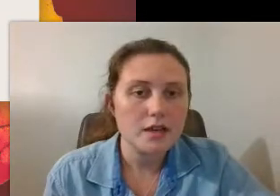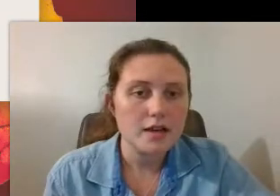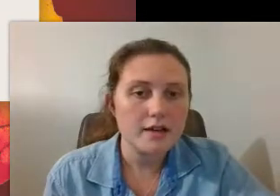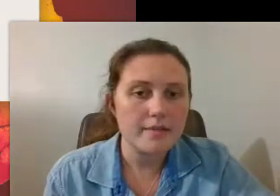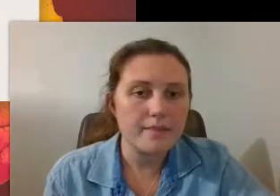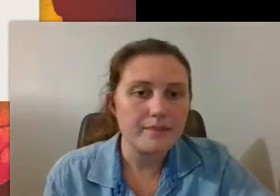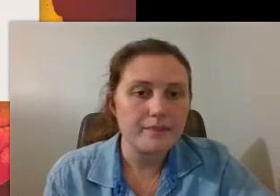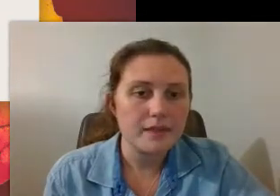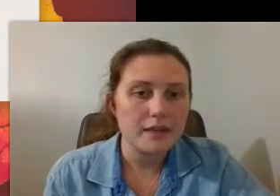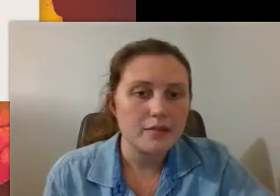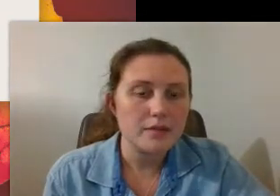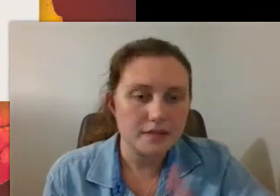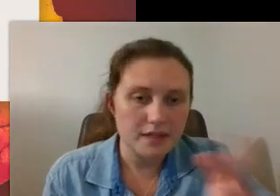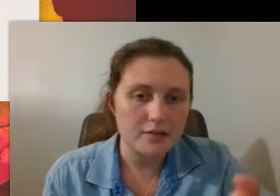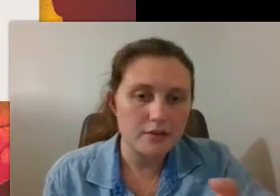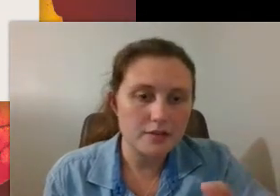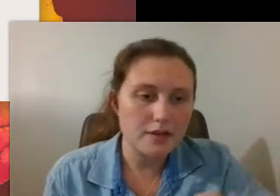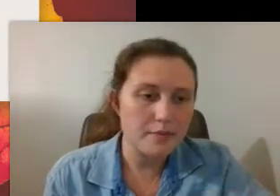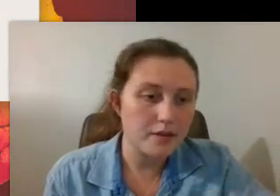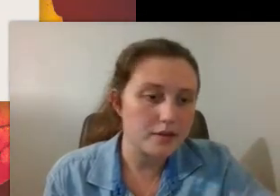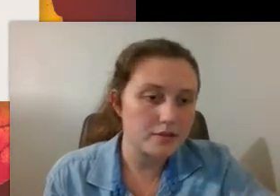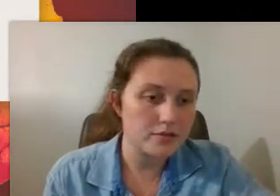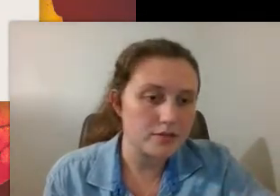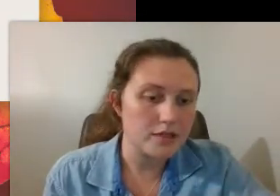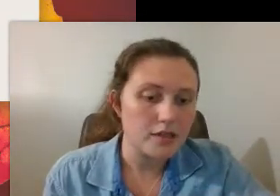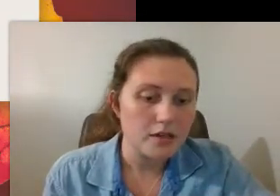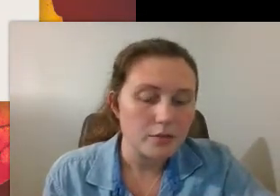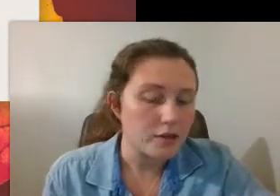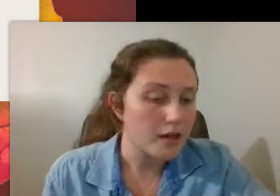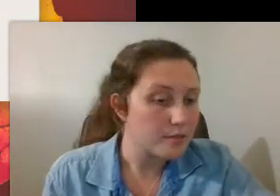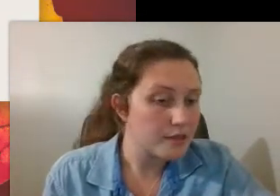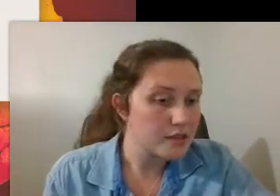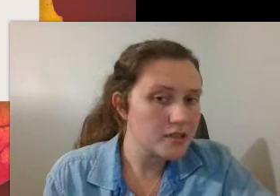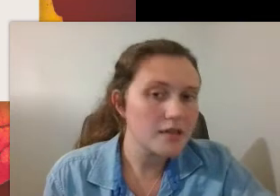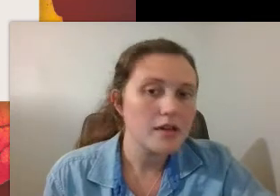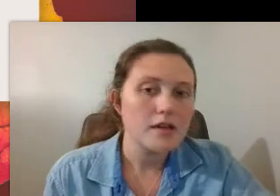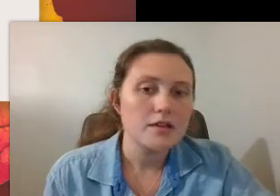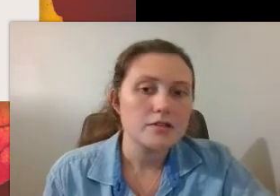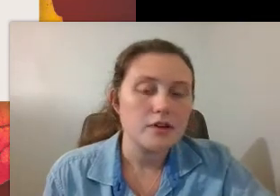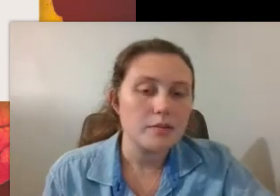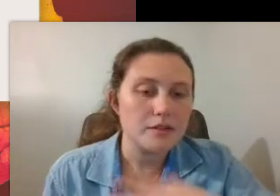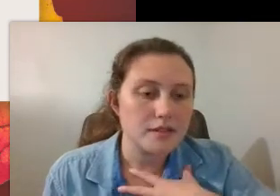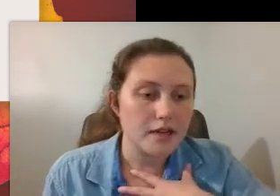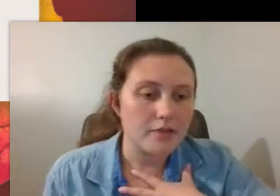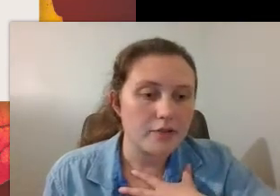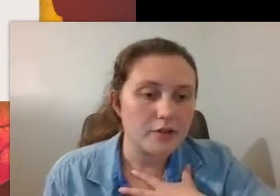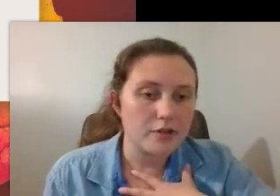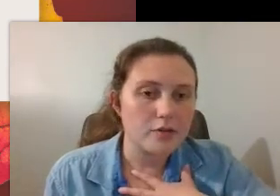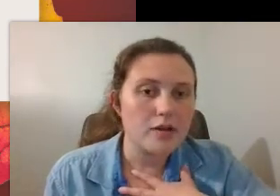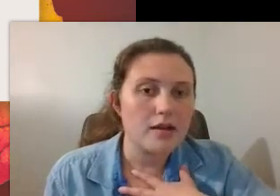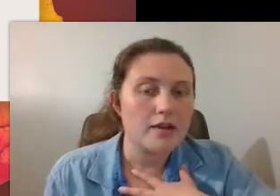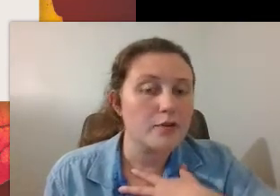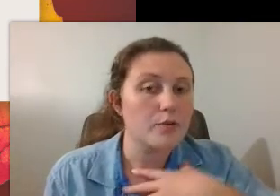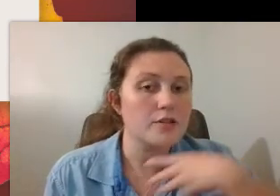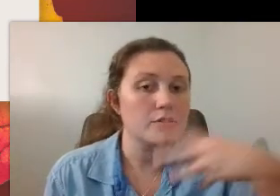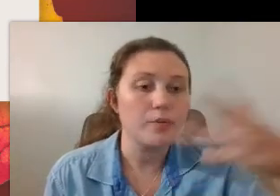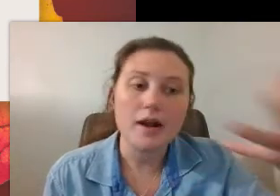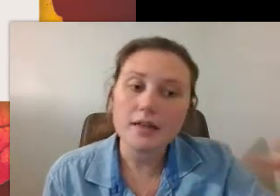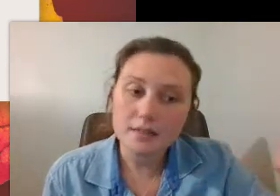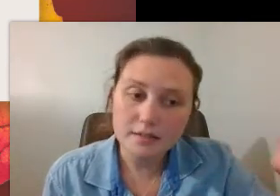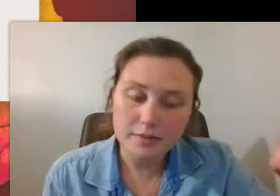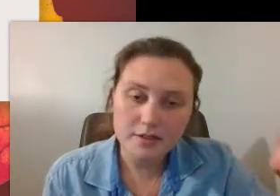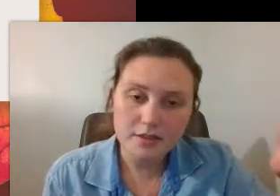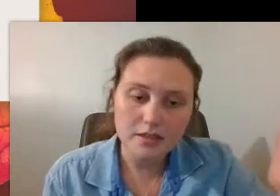first. Please sign the word as they appear on the screen. We're not in person, so I'm going to sign it for you. If you want